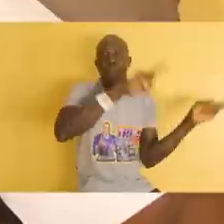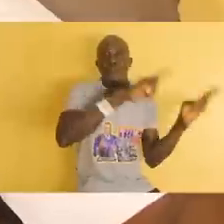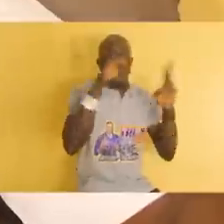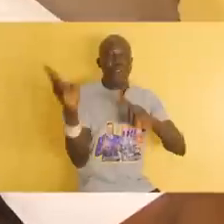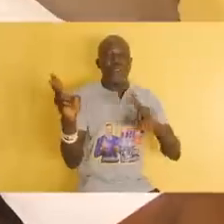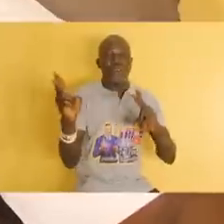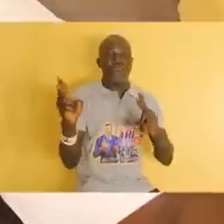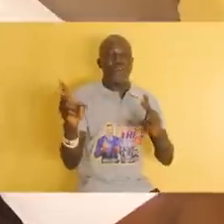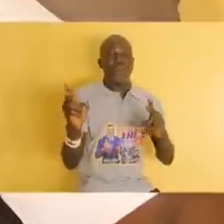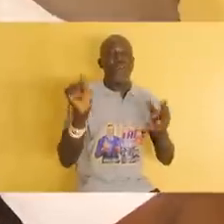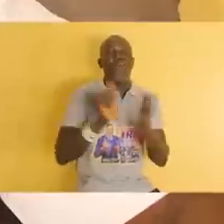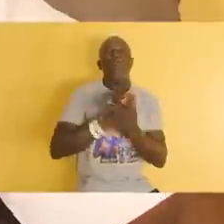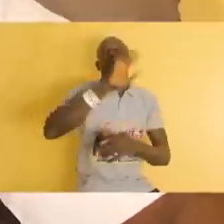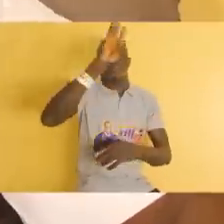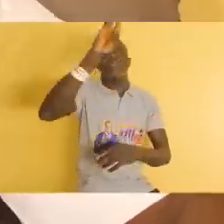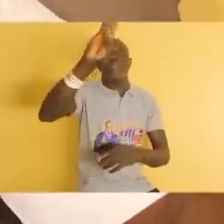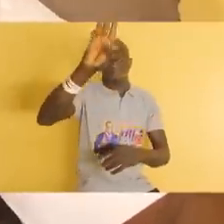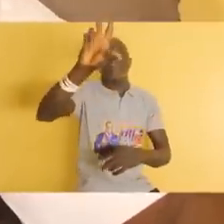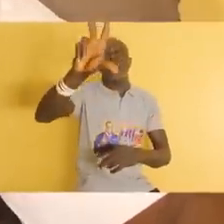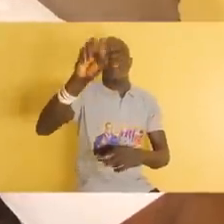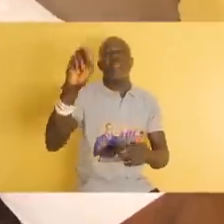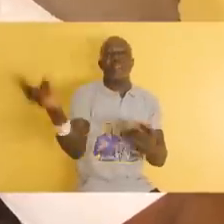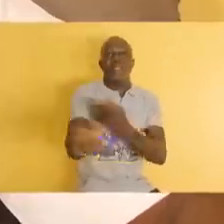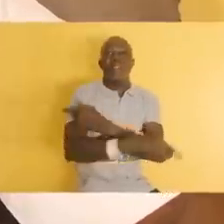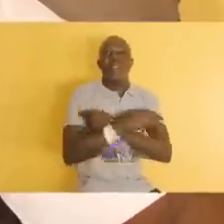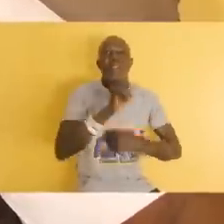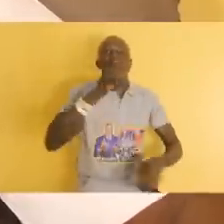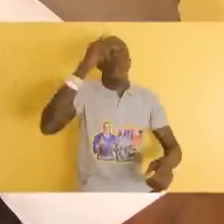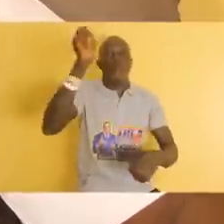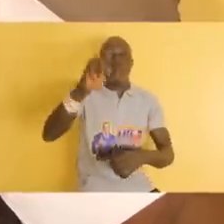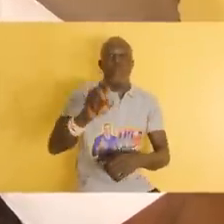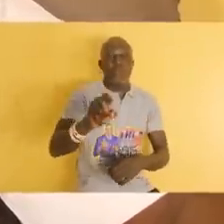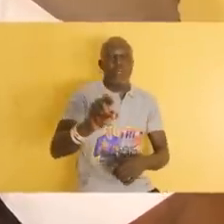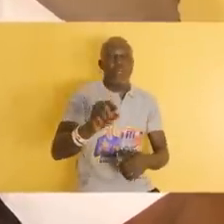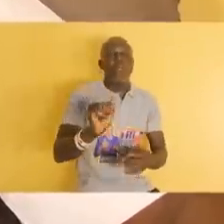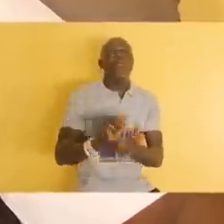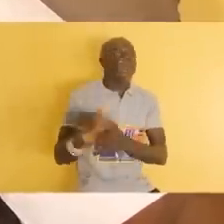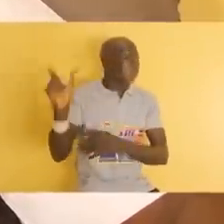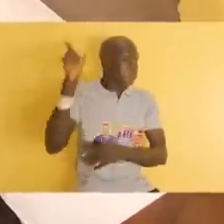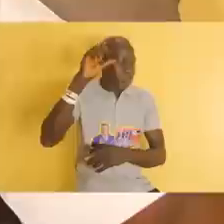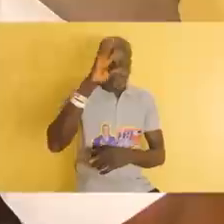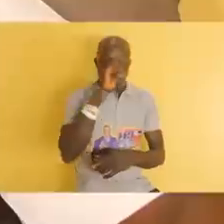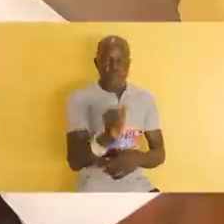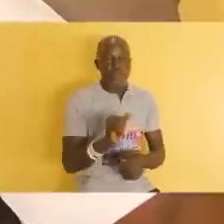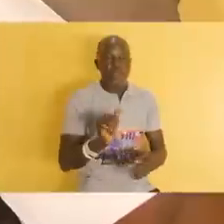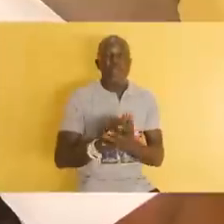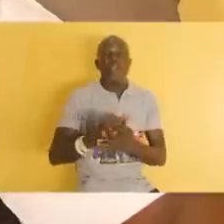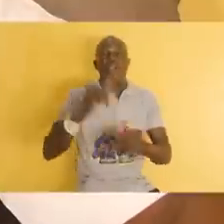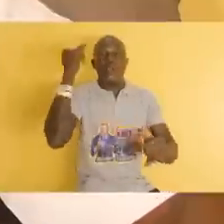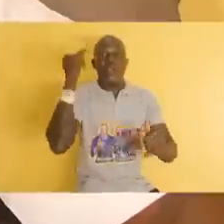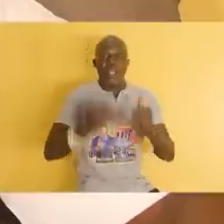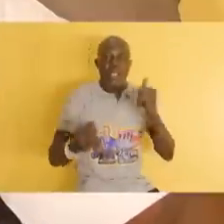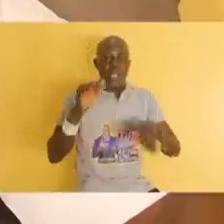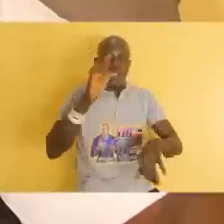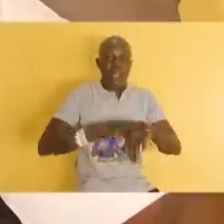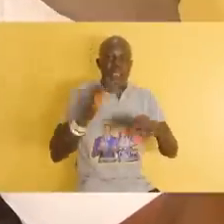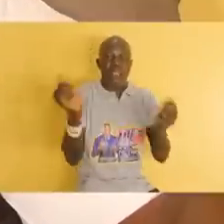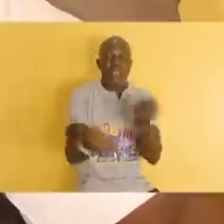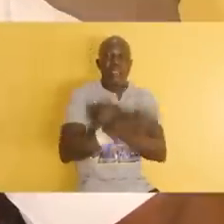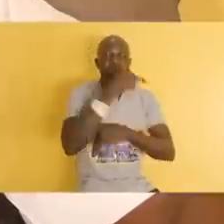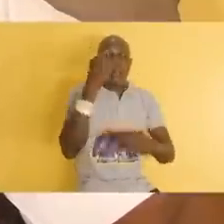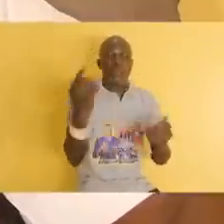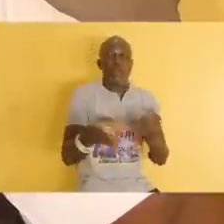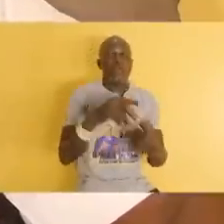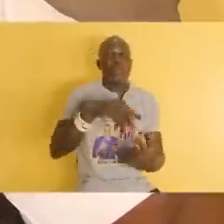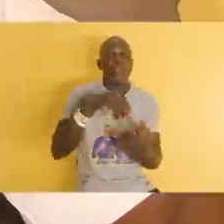The powerful for you. 30 days. To do a palace. That the Lord has ordained. Yes. Be your party no joke again. Will come to an